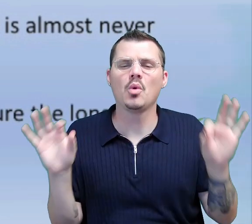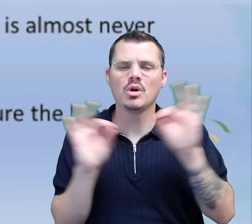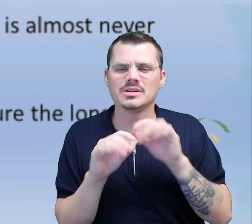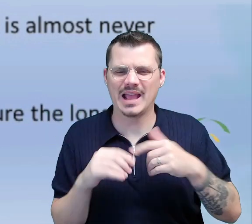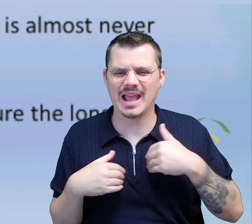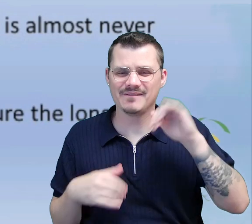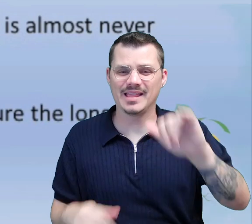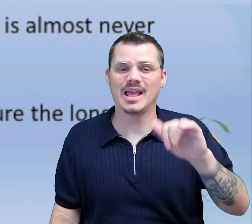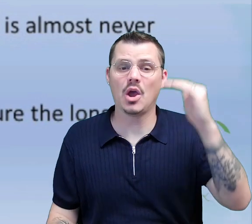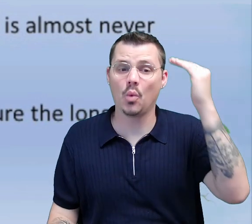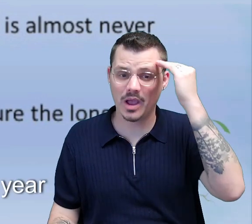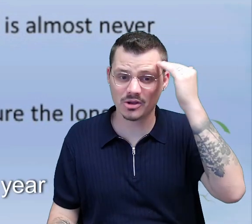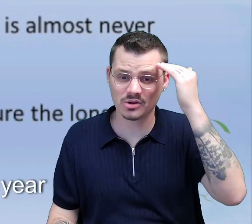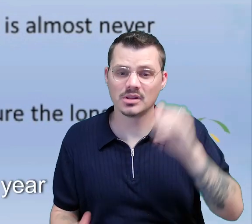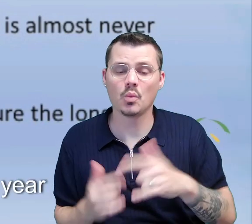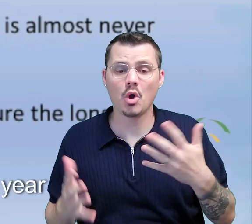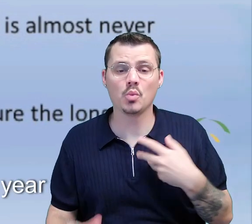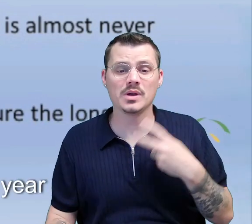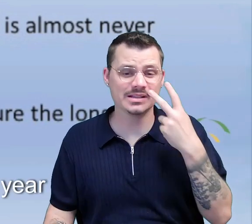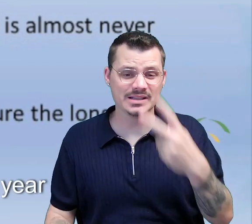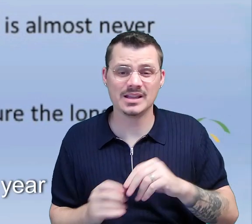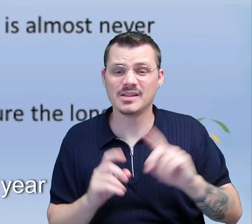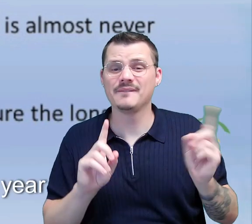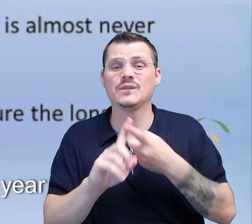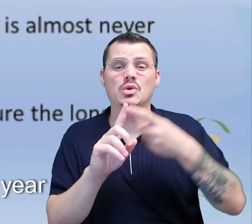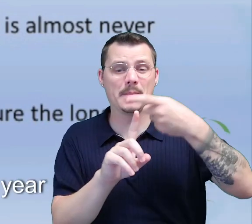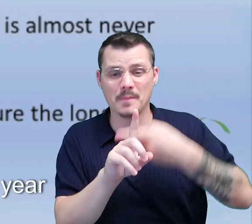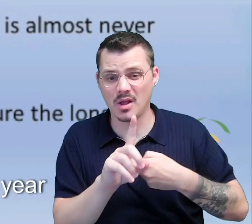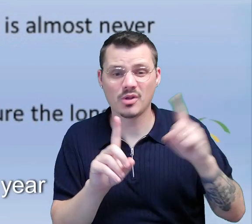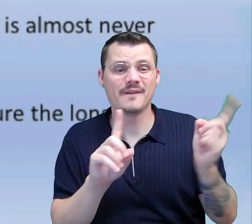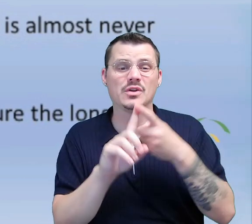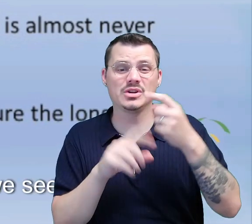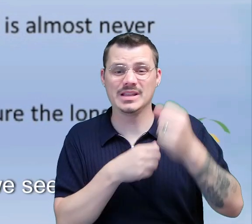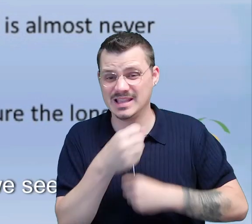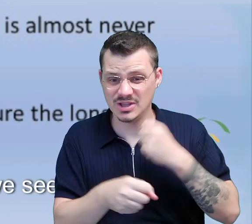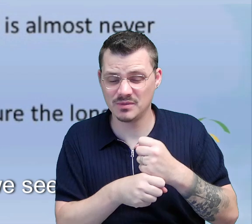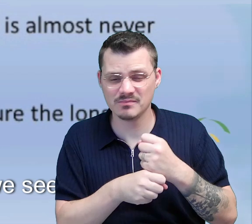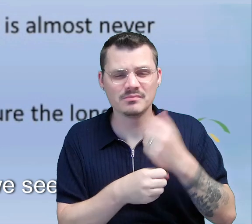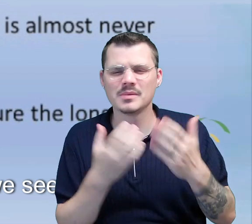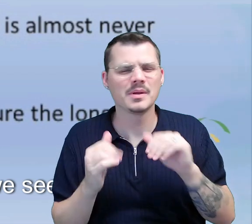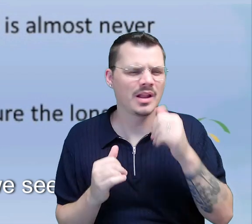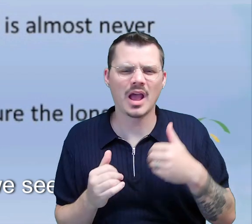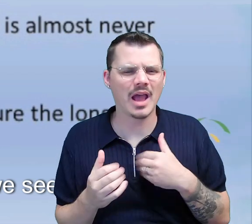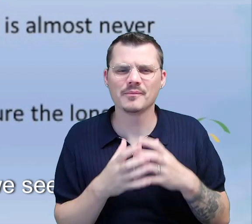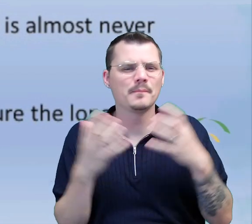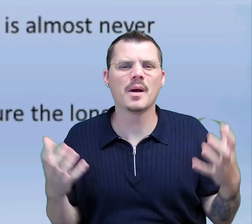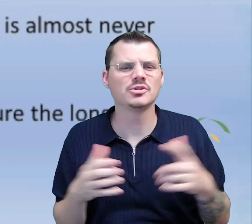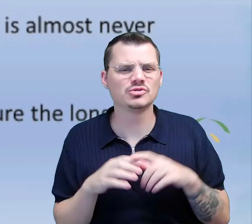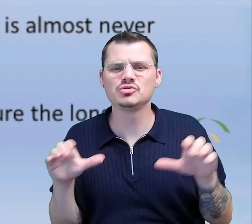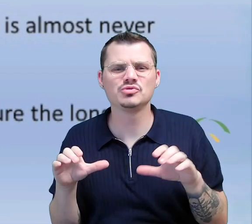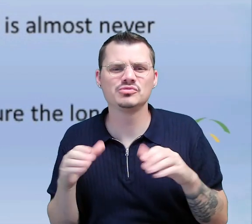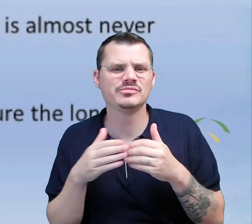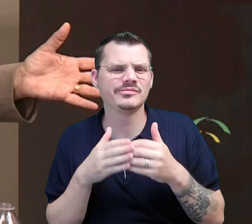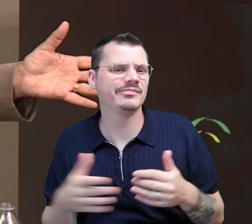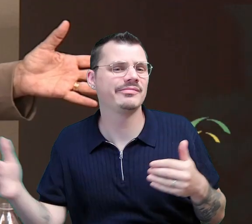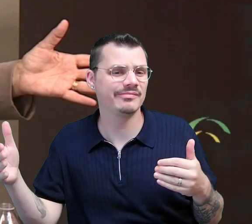to have that awareness that what we see in the first month or first year might not have much to do with what we see